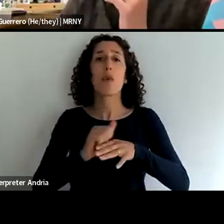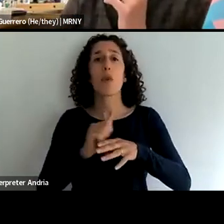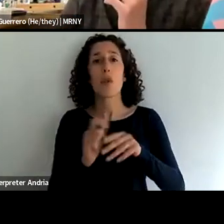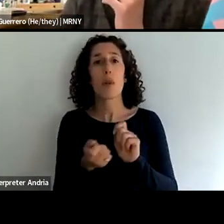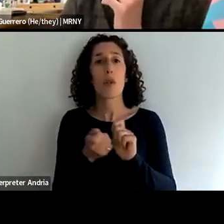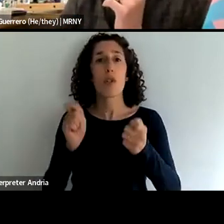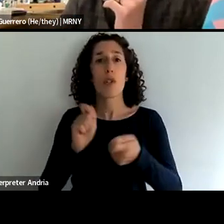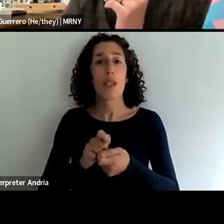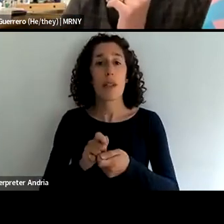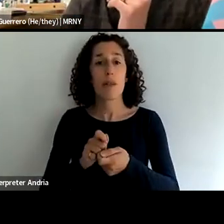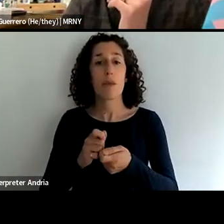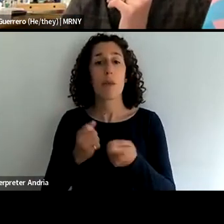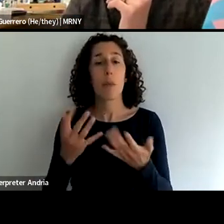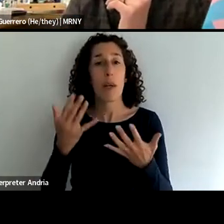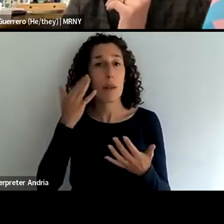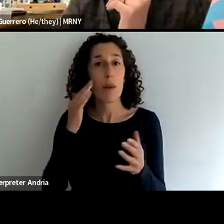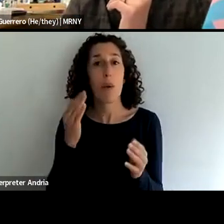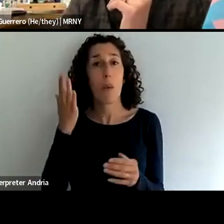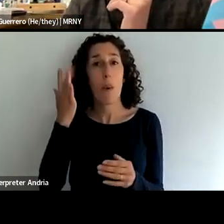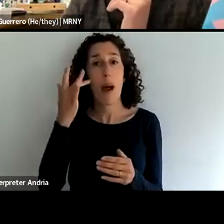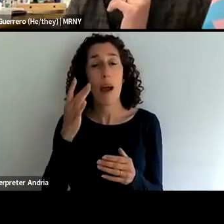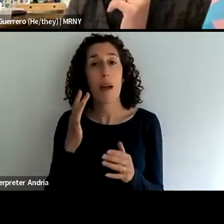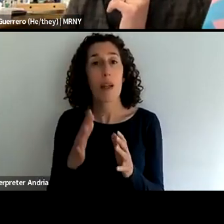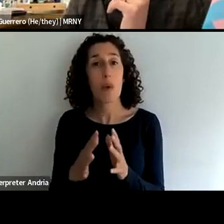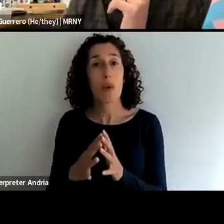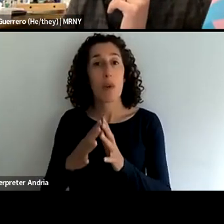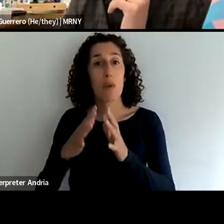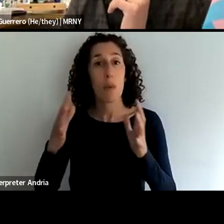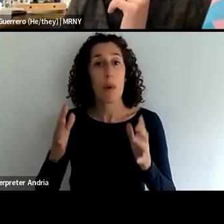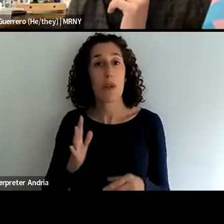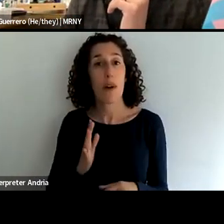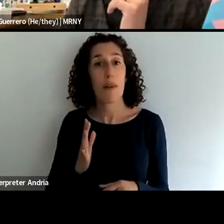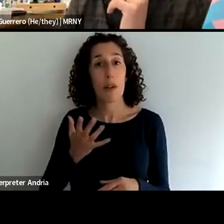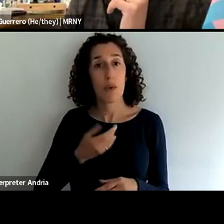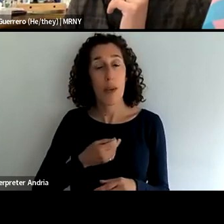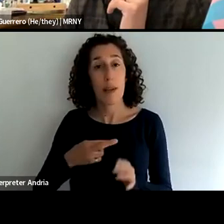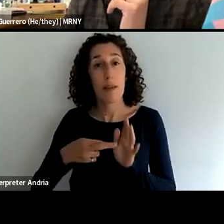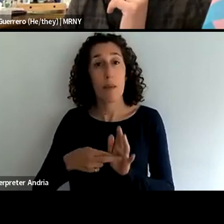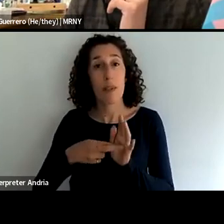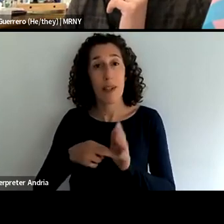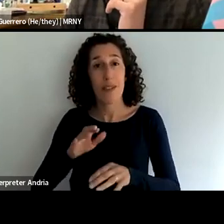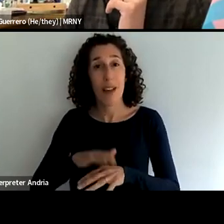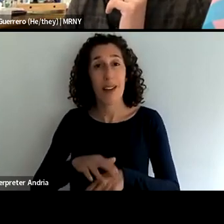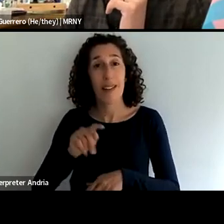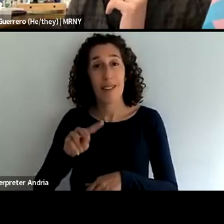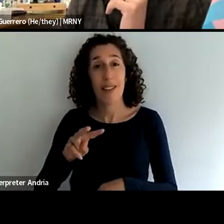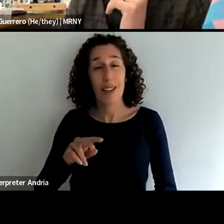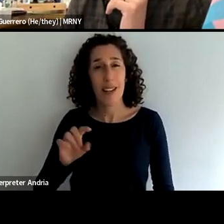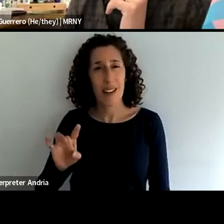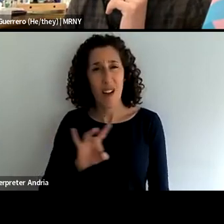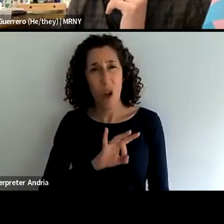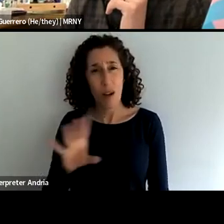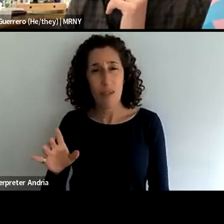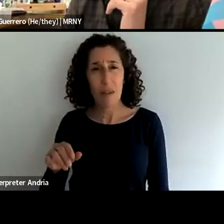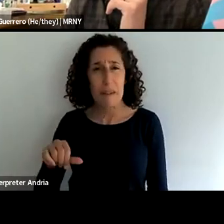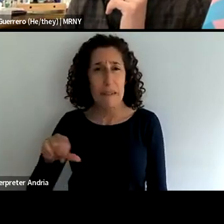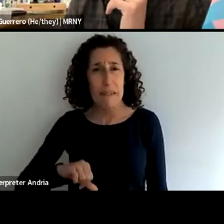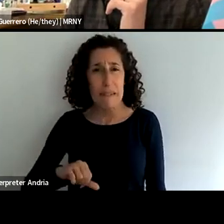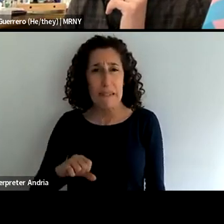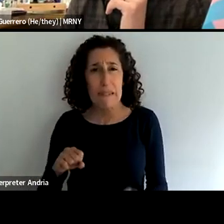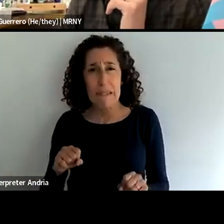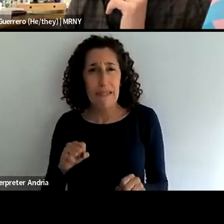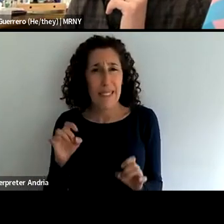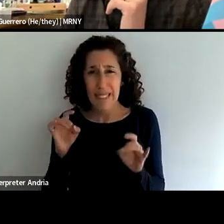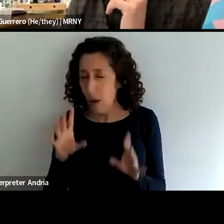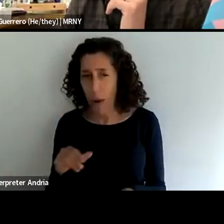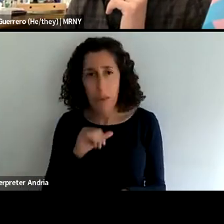why so much trans representation on TV is awful, which it is, a lot of it is so cringy and terrible and still not